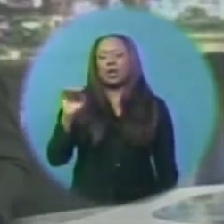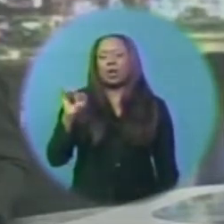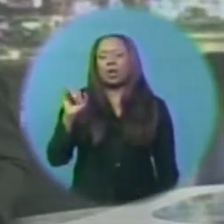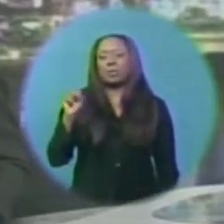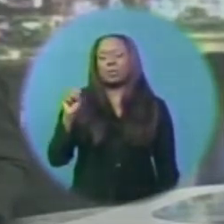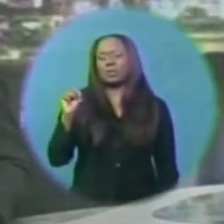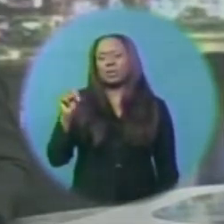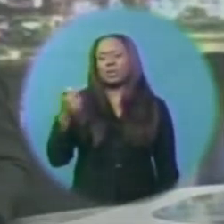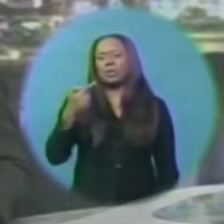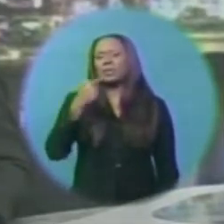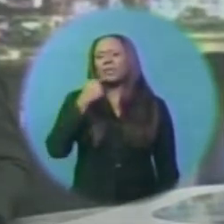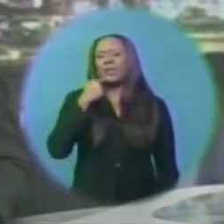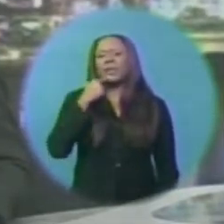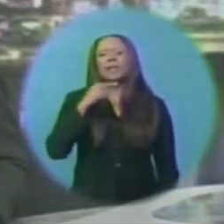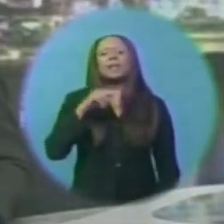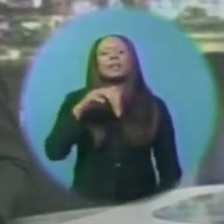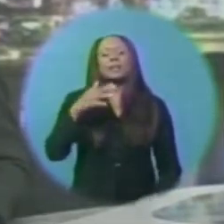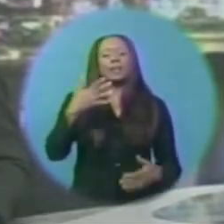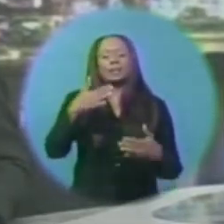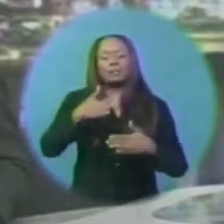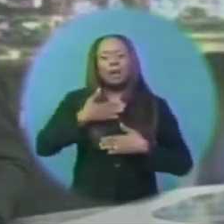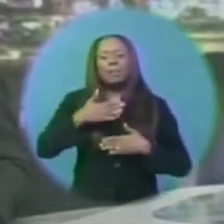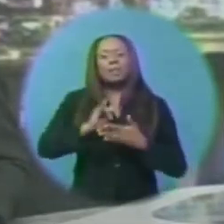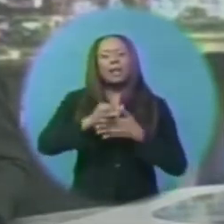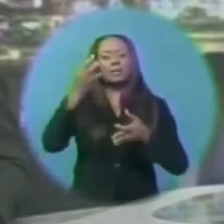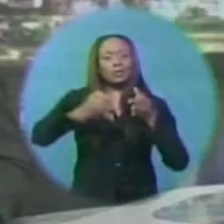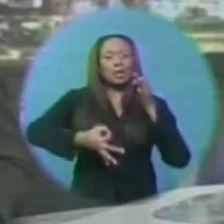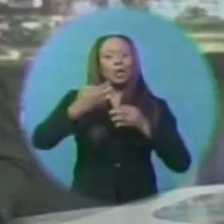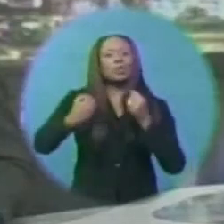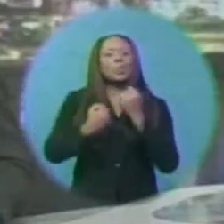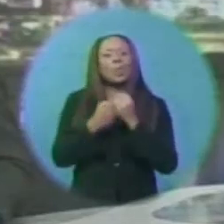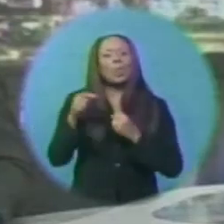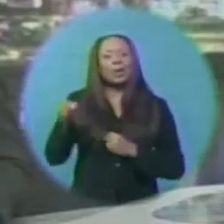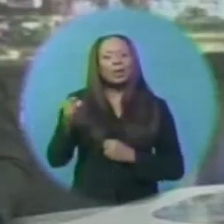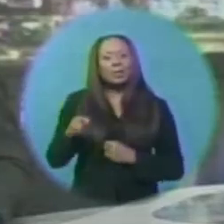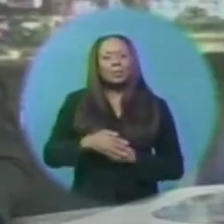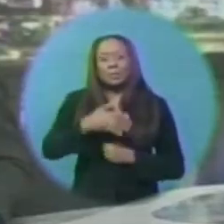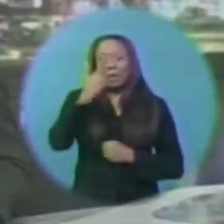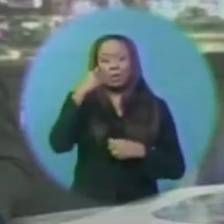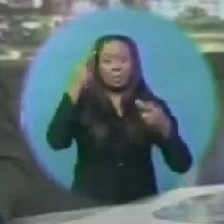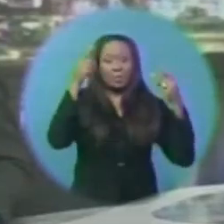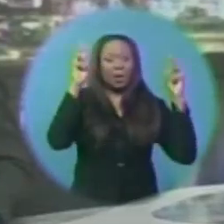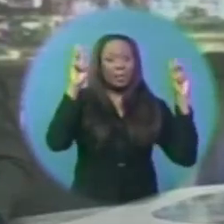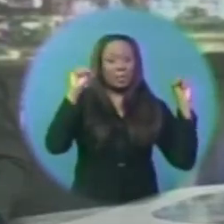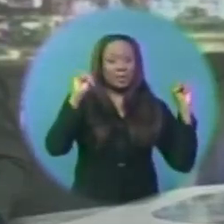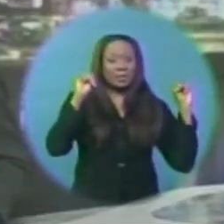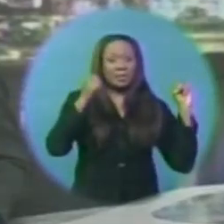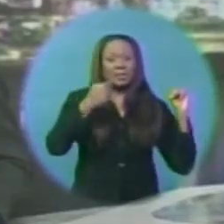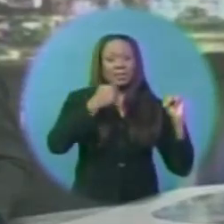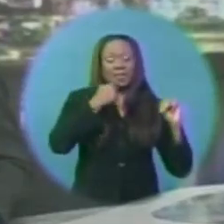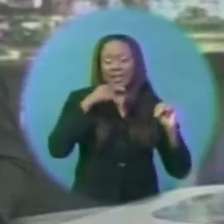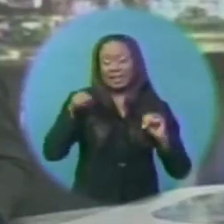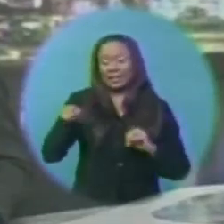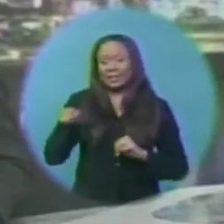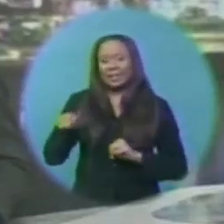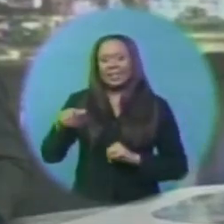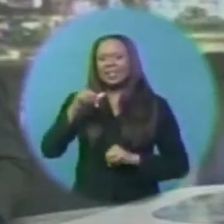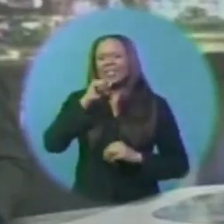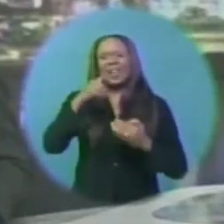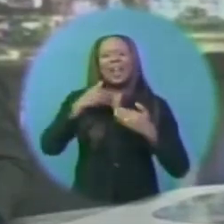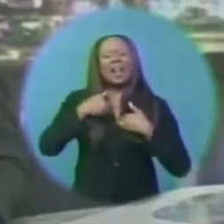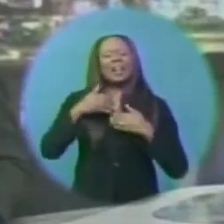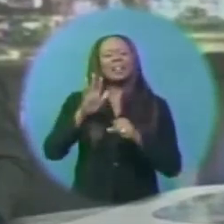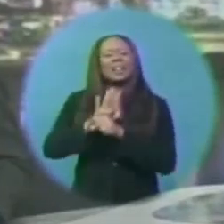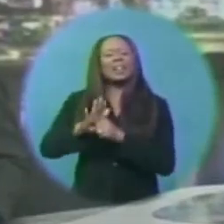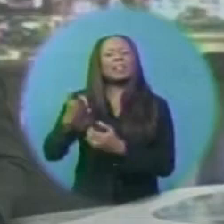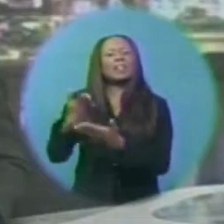slam dunk in his favor. He says, in essence, the application that was made by the Prime Minister that he, Commissiong, did not have standing on which to bring the